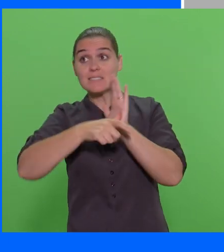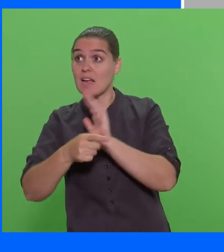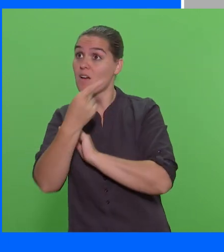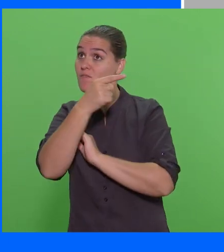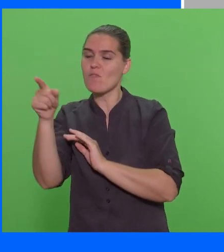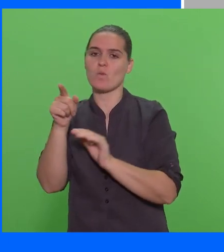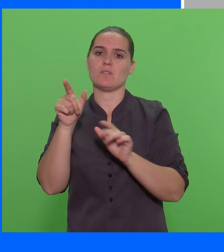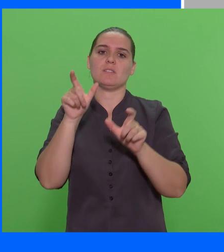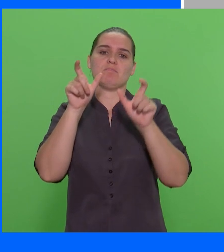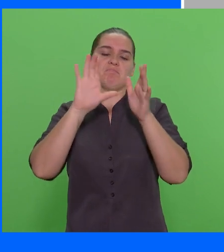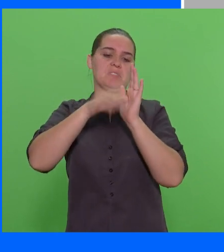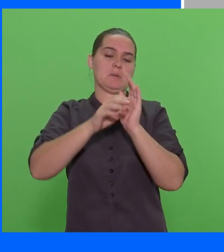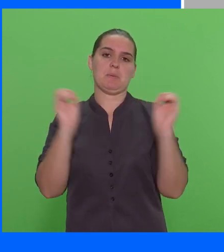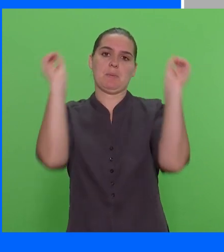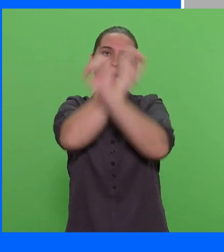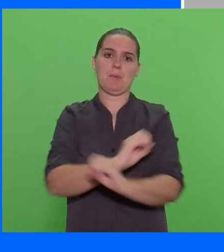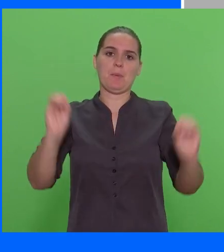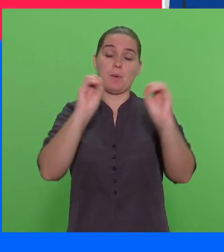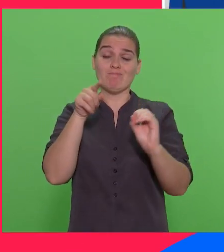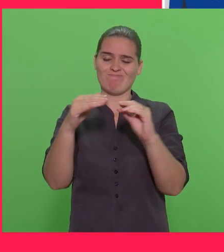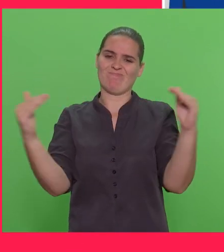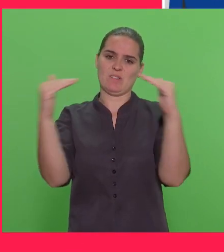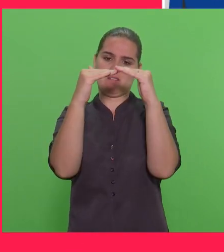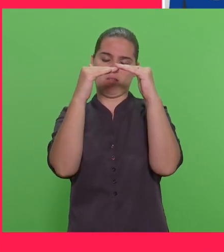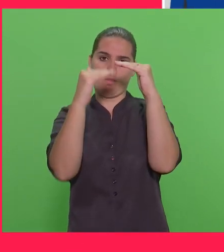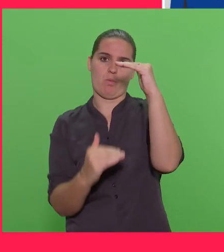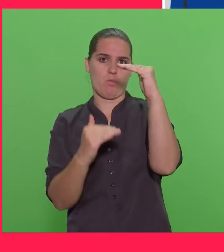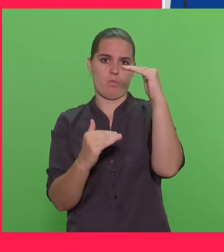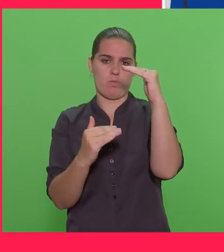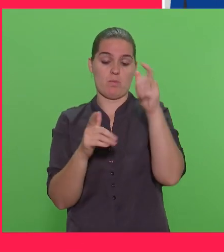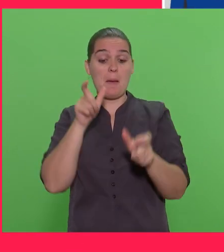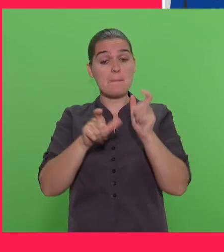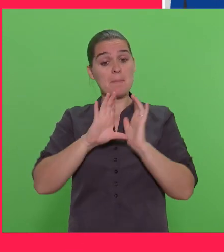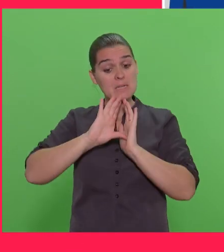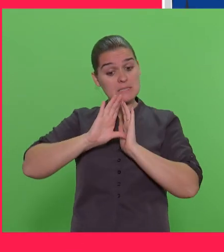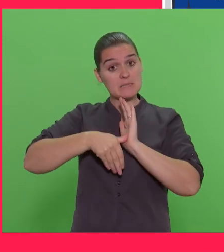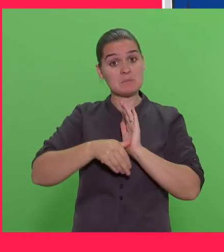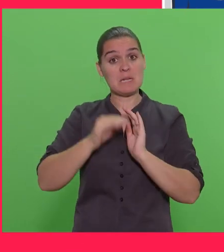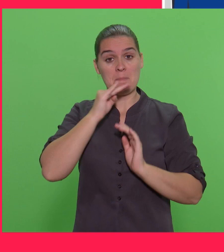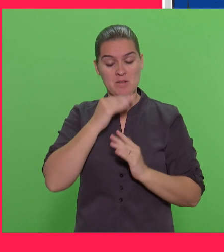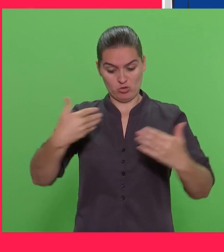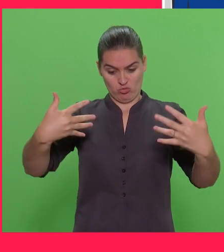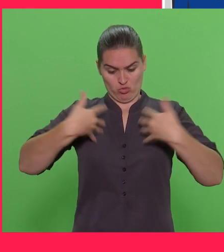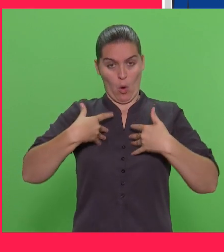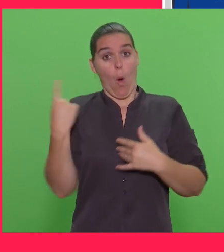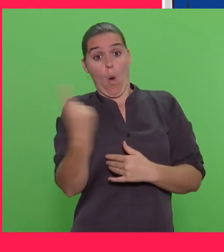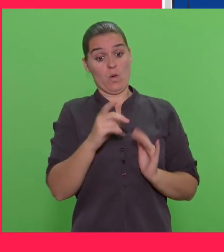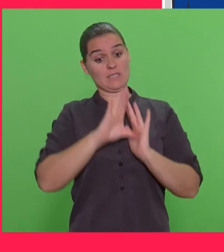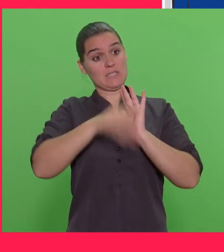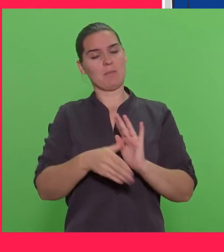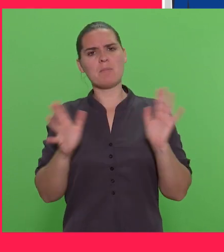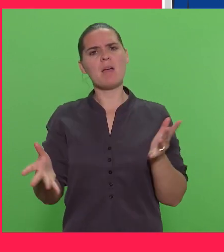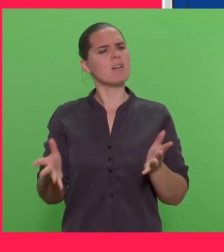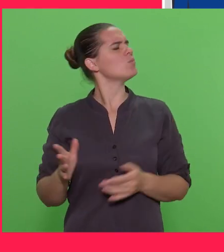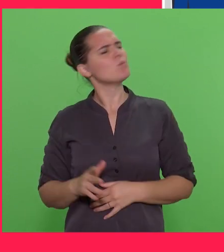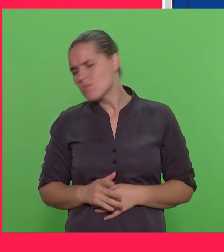is unjust, and it doesn't have to be this way. People with disabilities aren't defined by their disabilities. Nobody